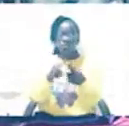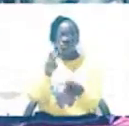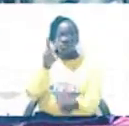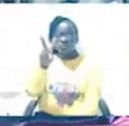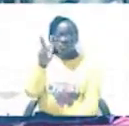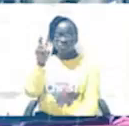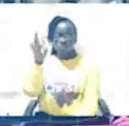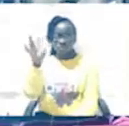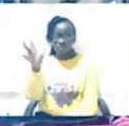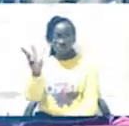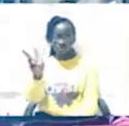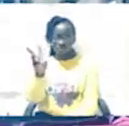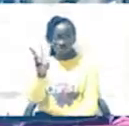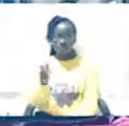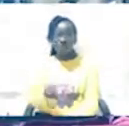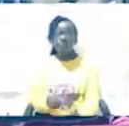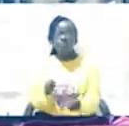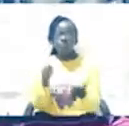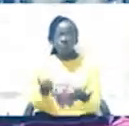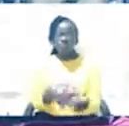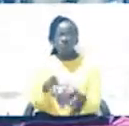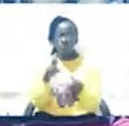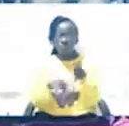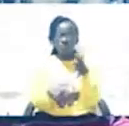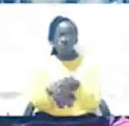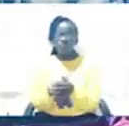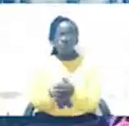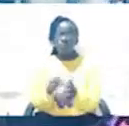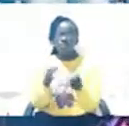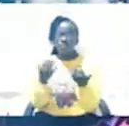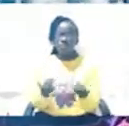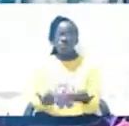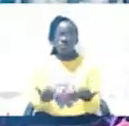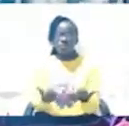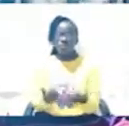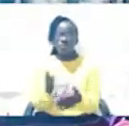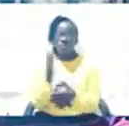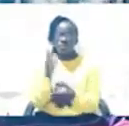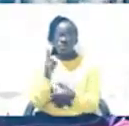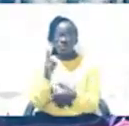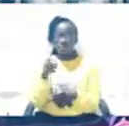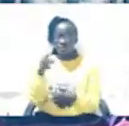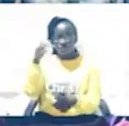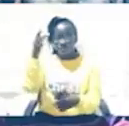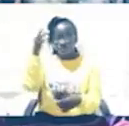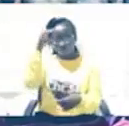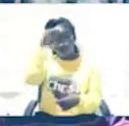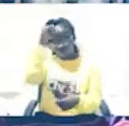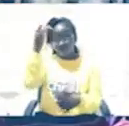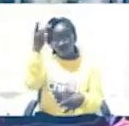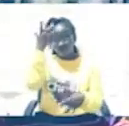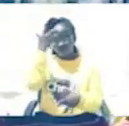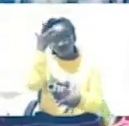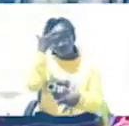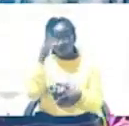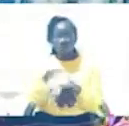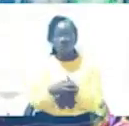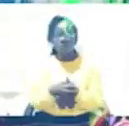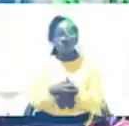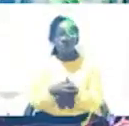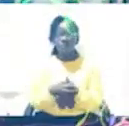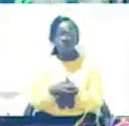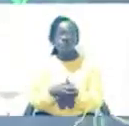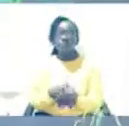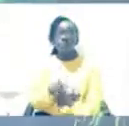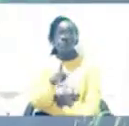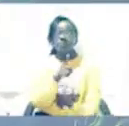Now, a certain man was sick. Lazarus of Bethany, the town